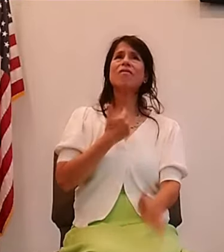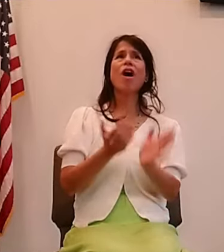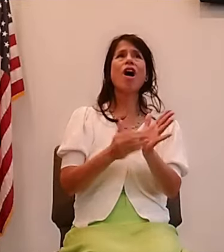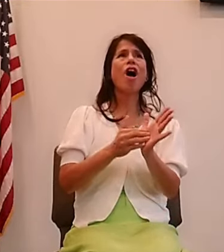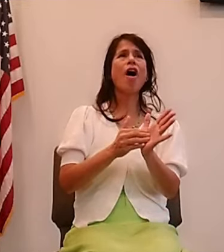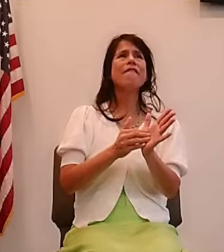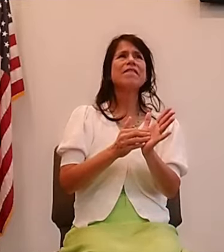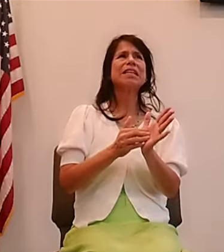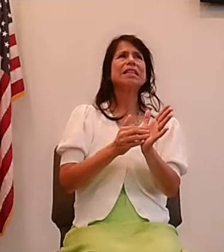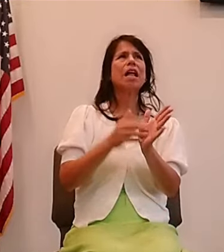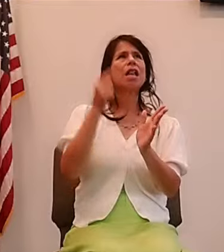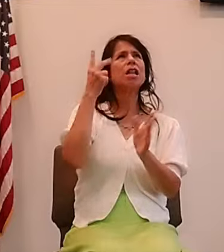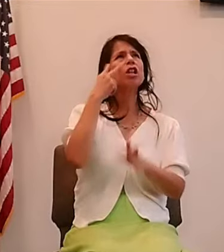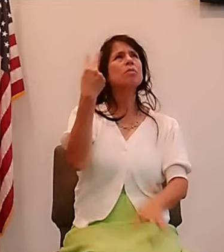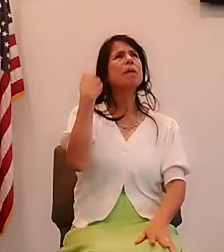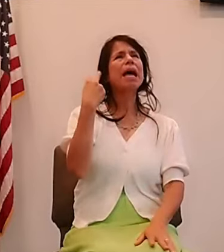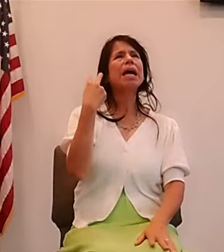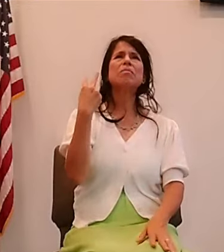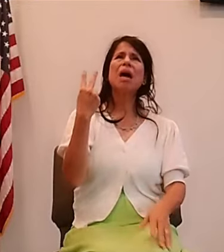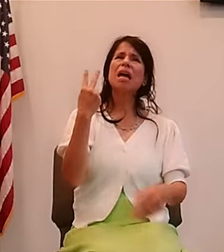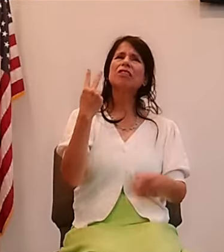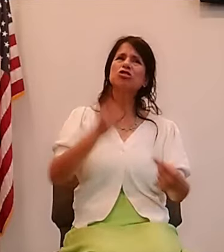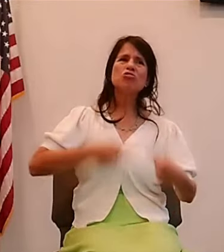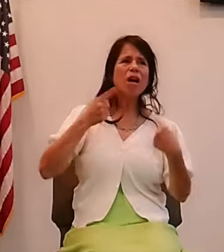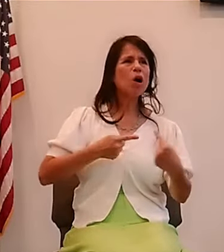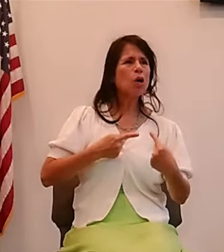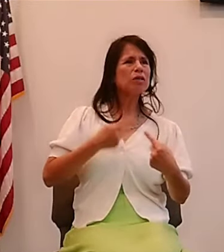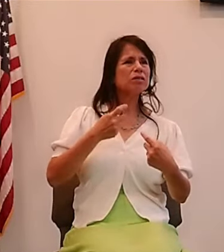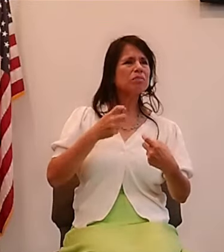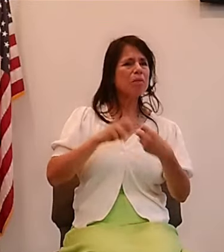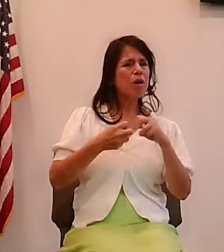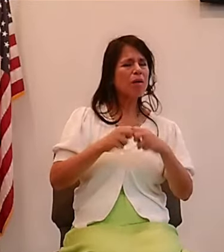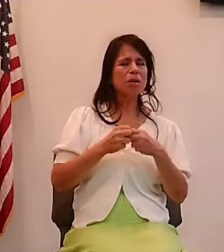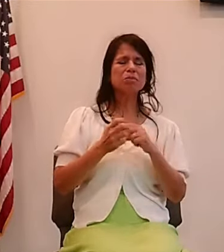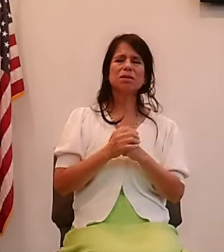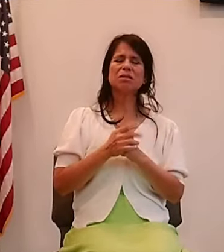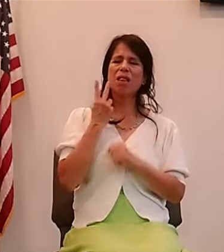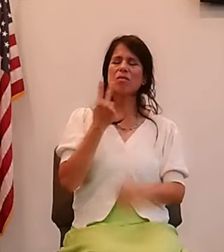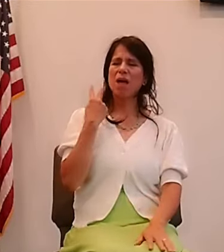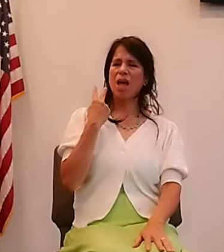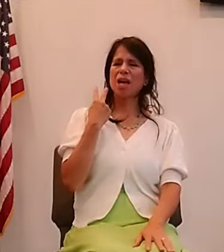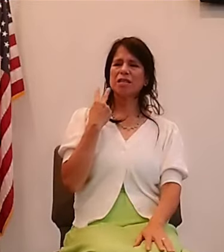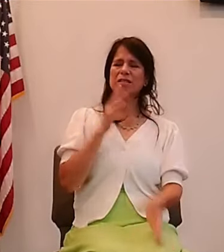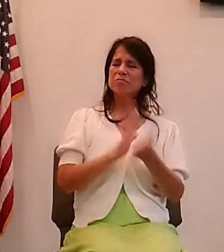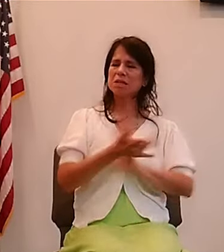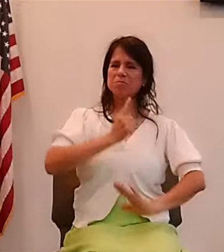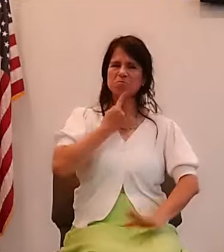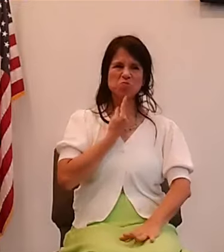the trials I've had in this life and gotten bitter.